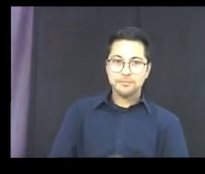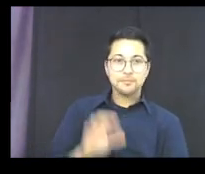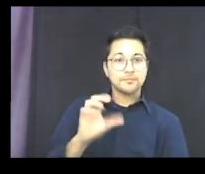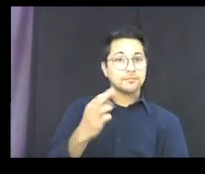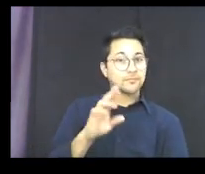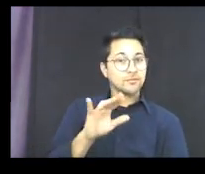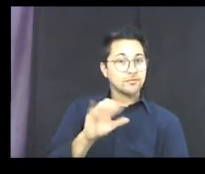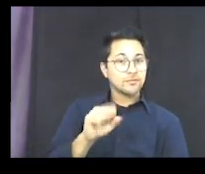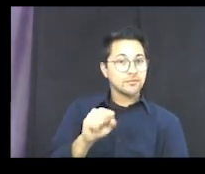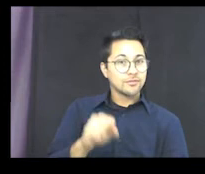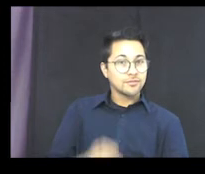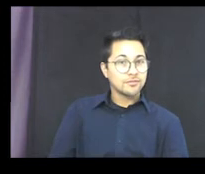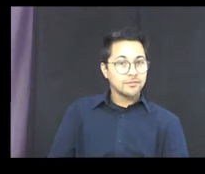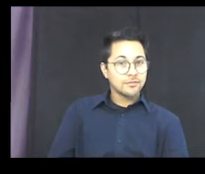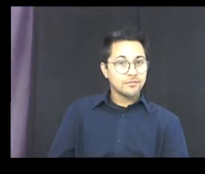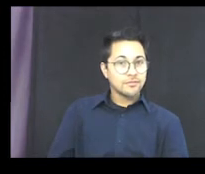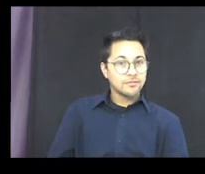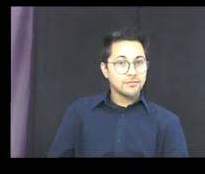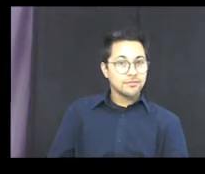Chris.